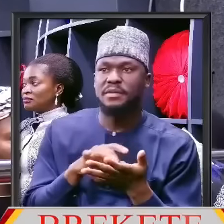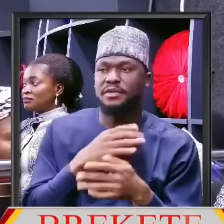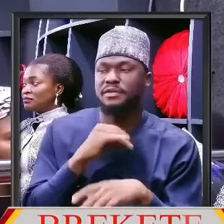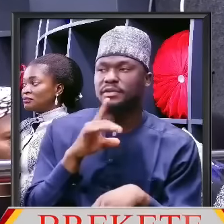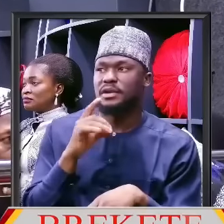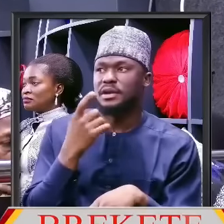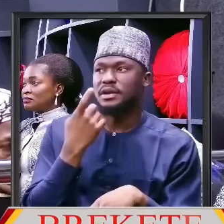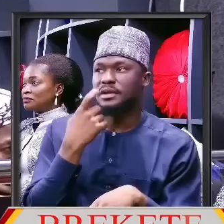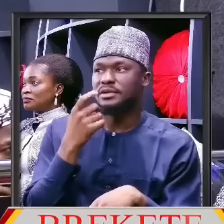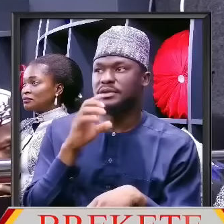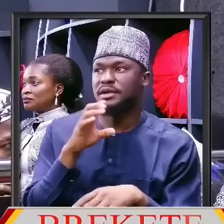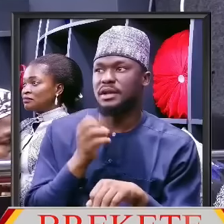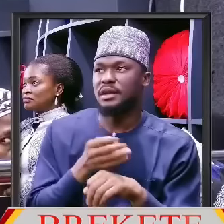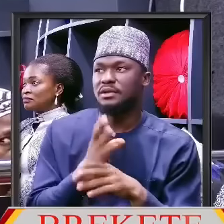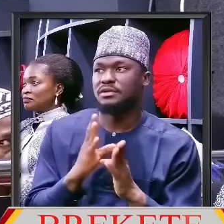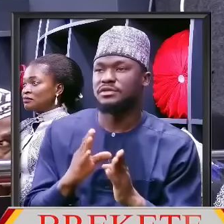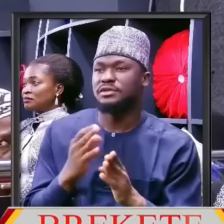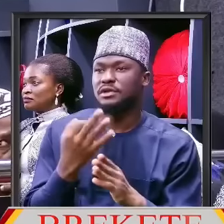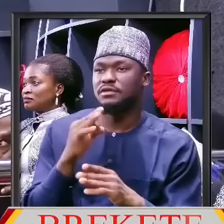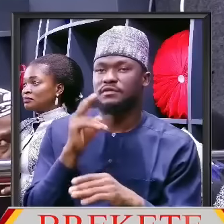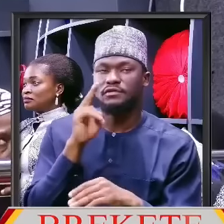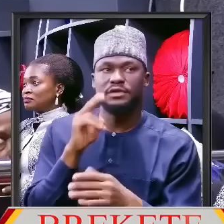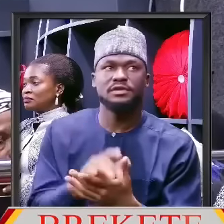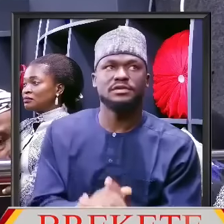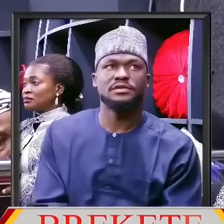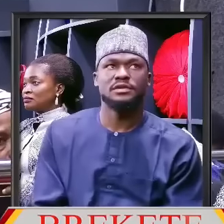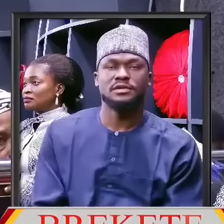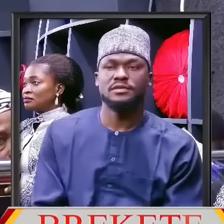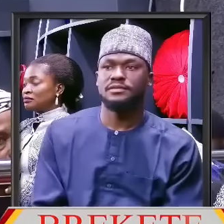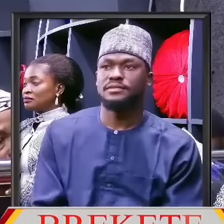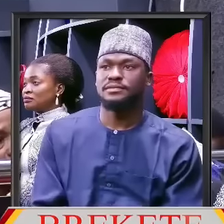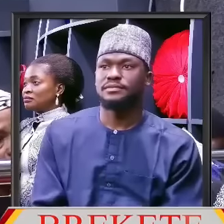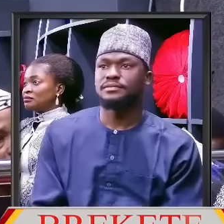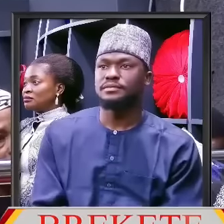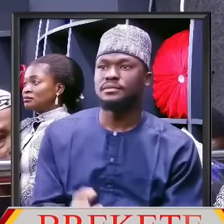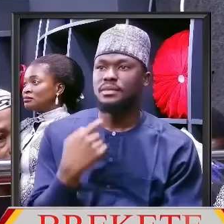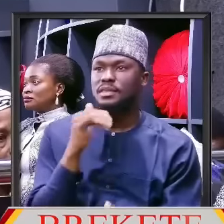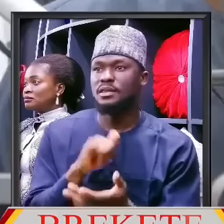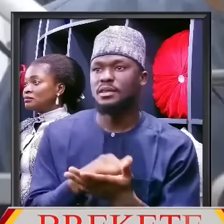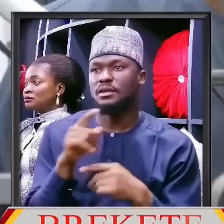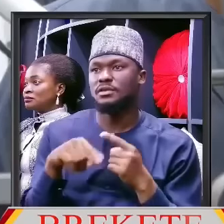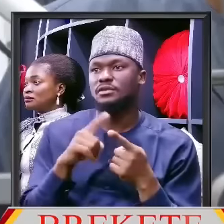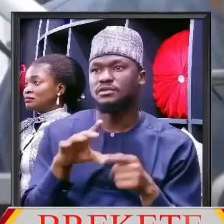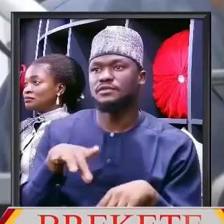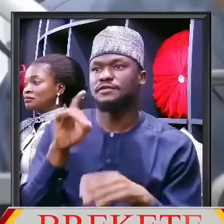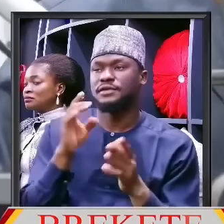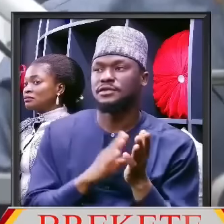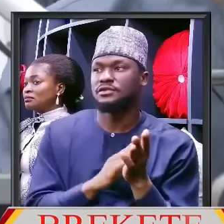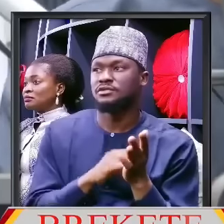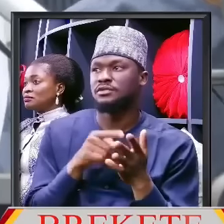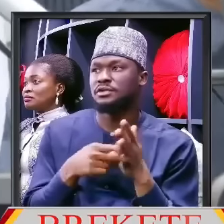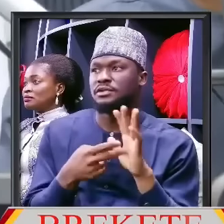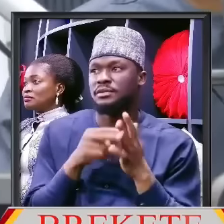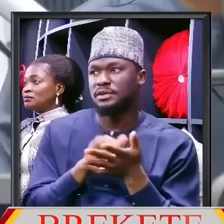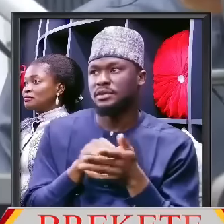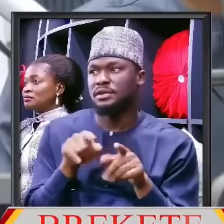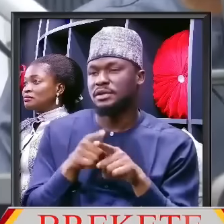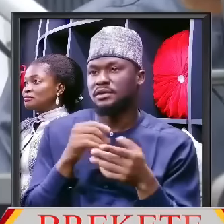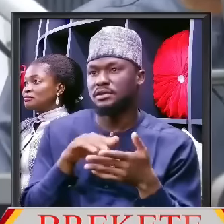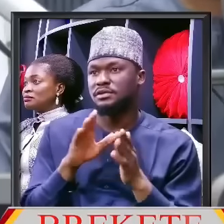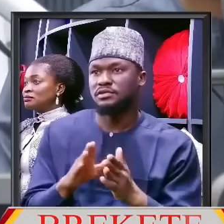MDCN. Medical and Dental Council of Nigeria. Of Nigeria. Okay. Yes, sir. So they talk, say, make una go find school. Yes. Say, so it means, say, as